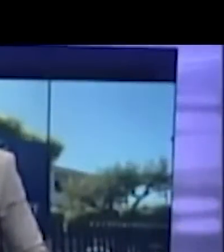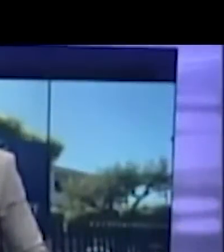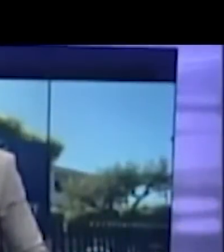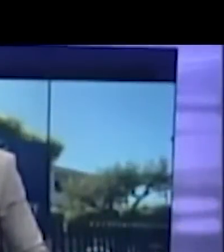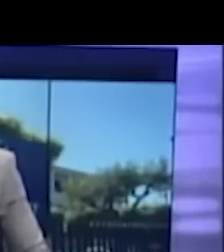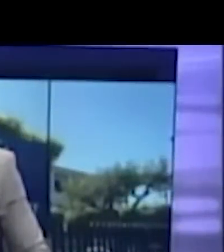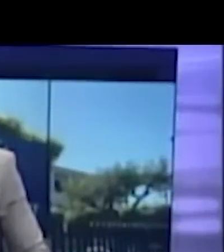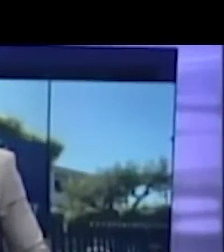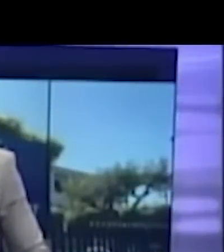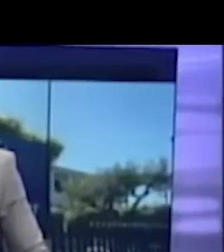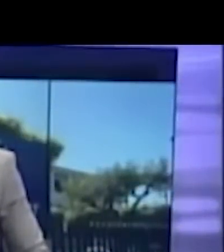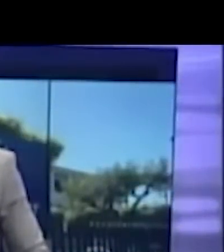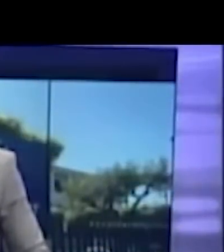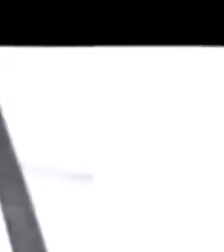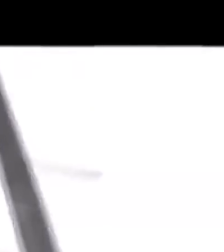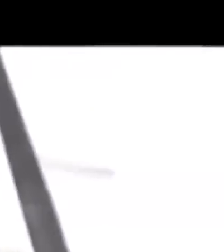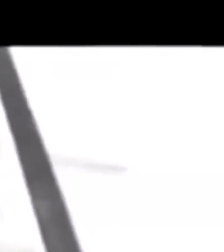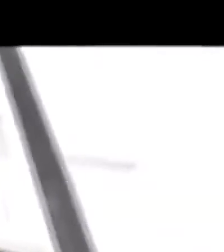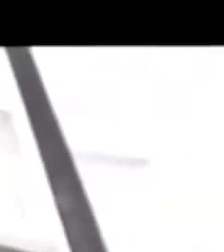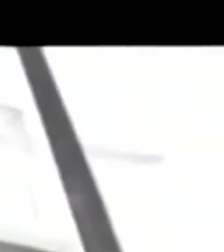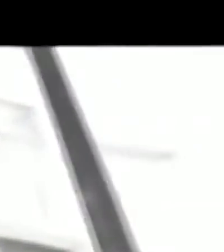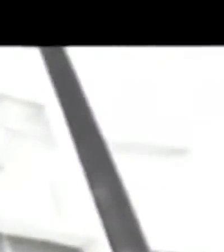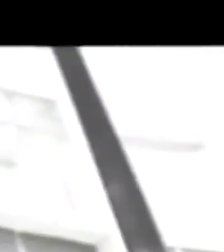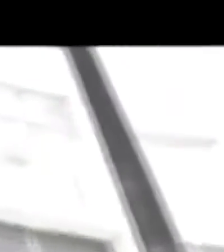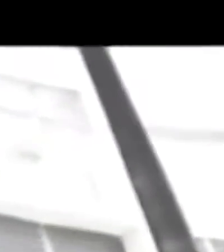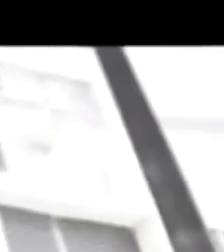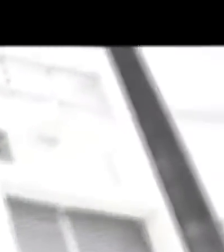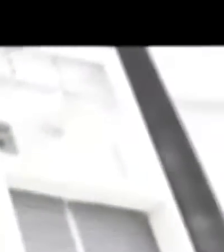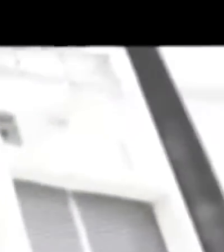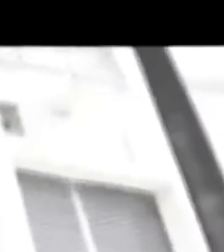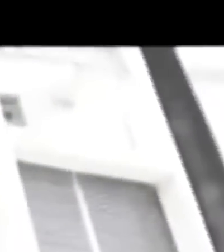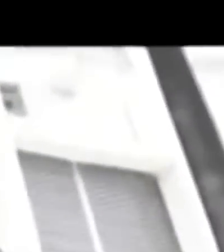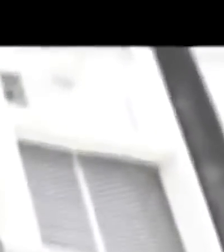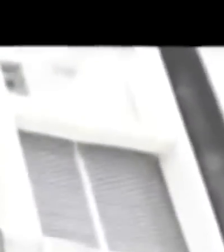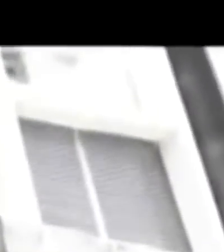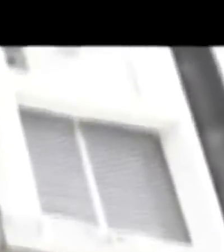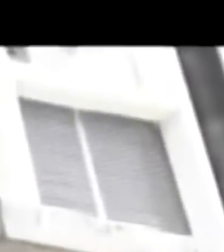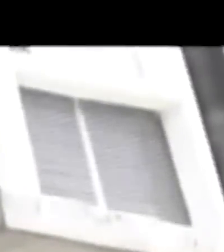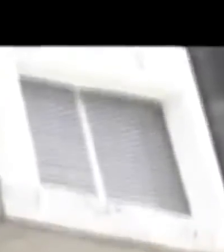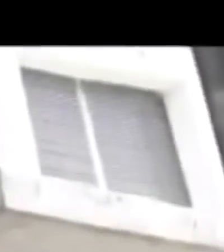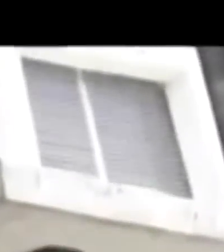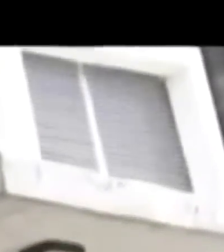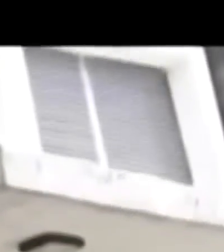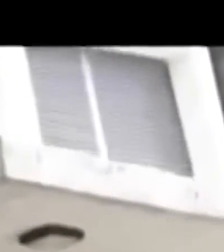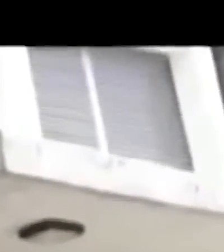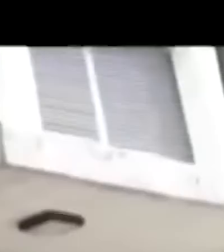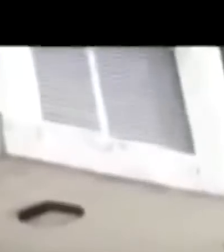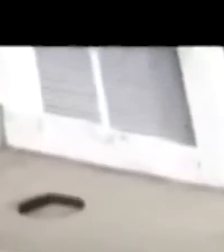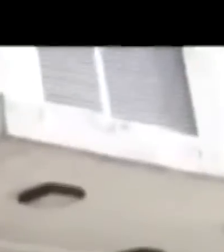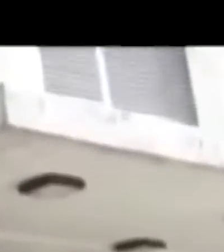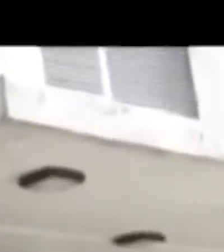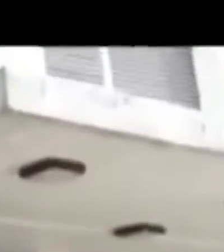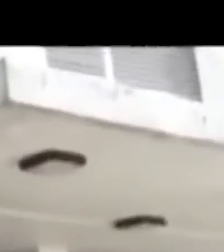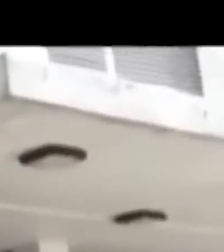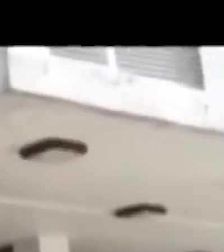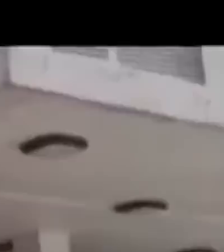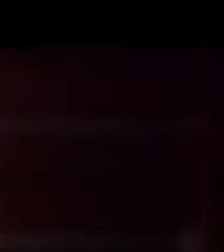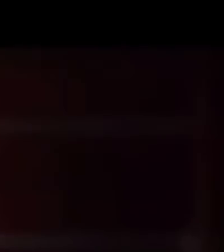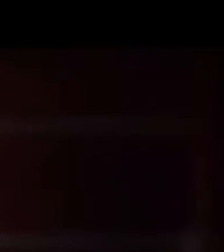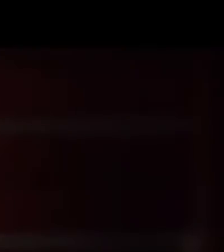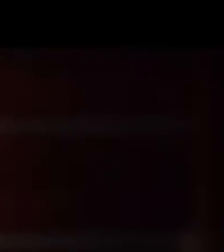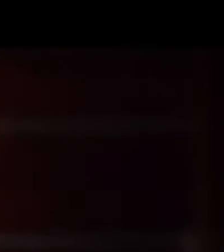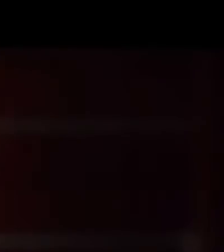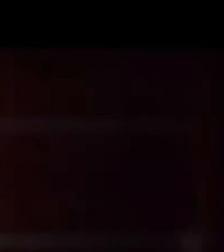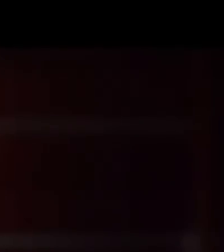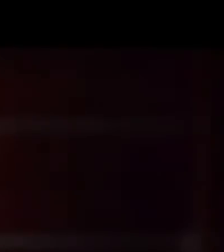a snag in 2019 when the Supreme Court ruled that the National Identification and Registration Act of 2017 was